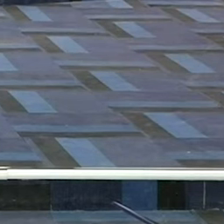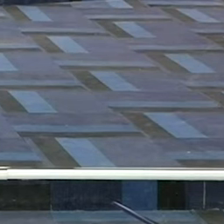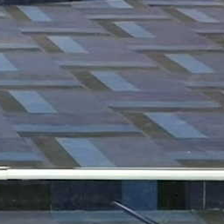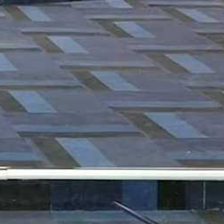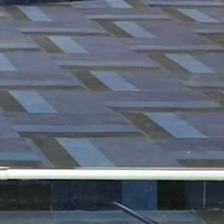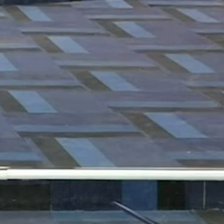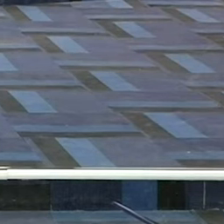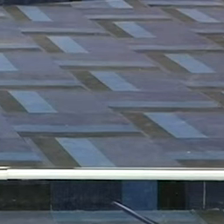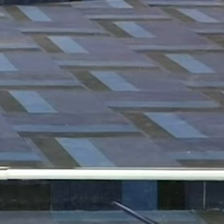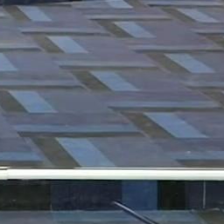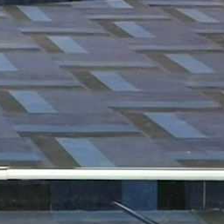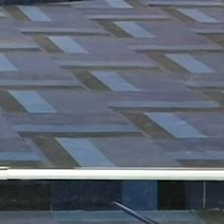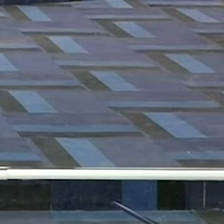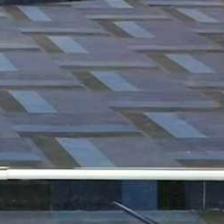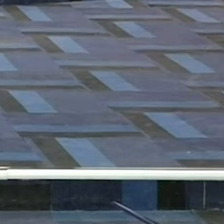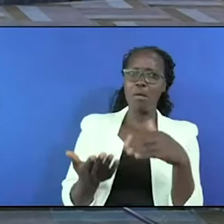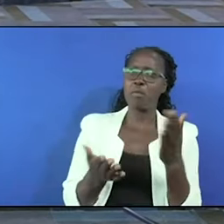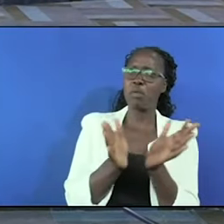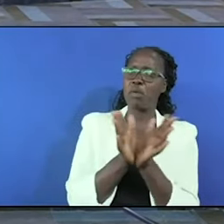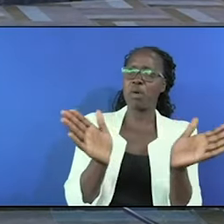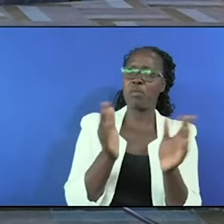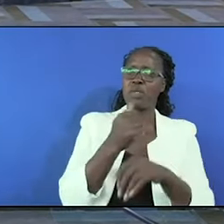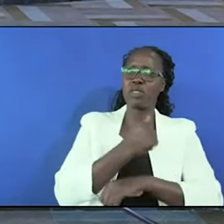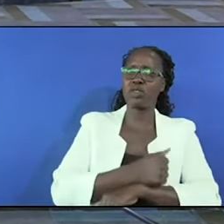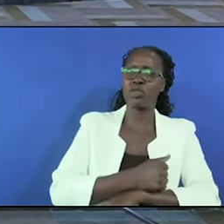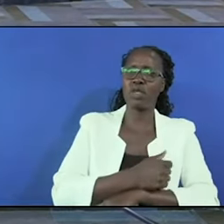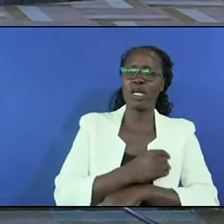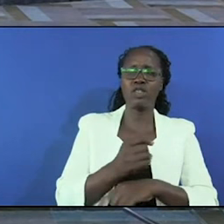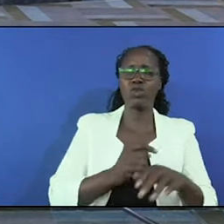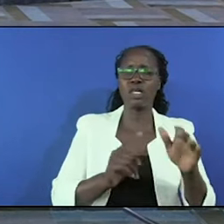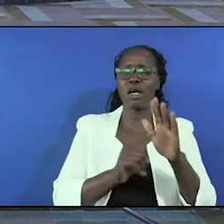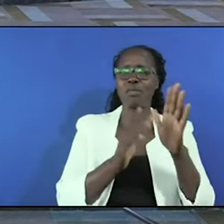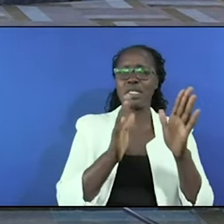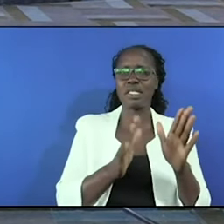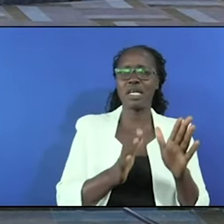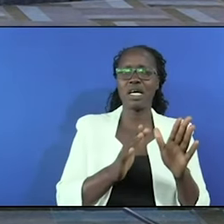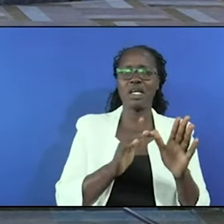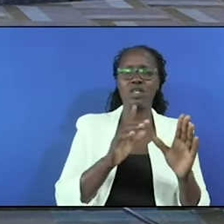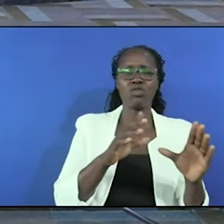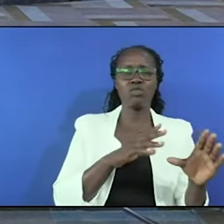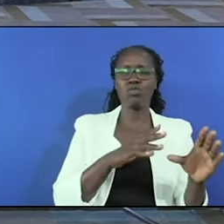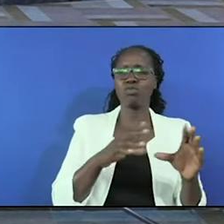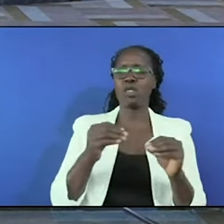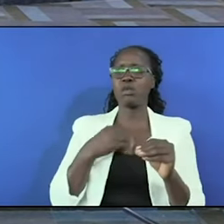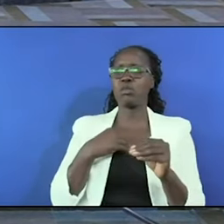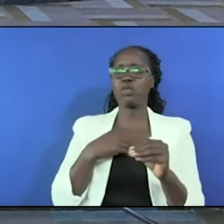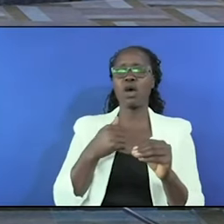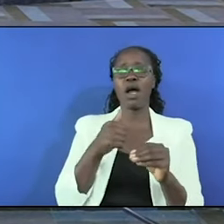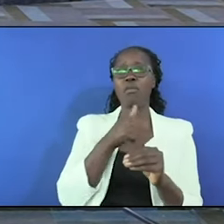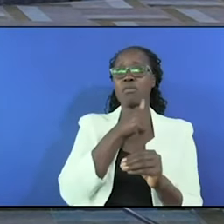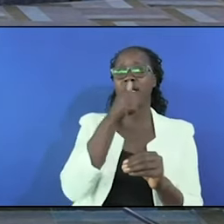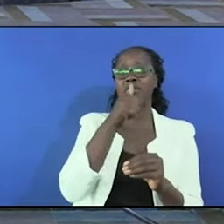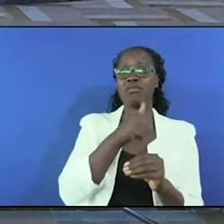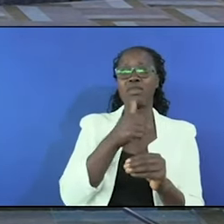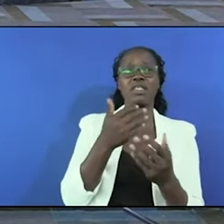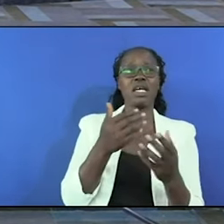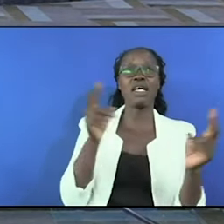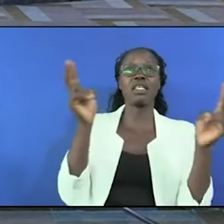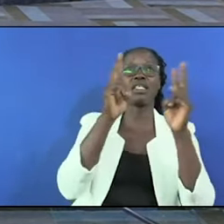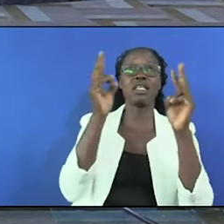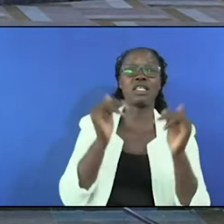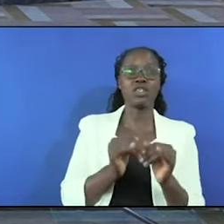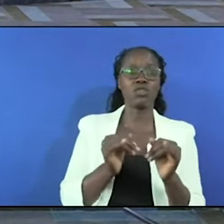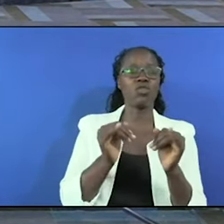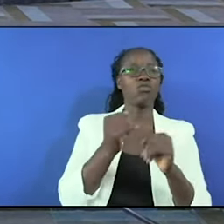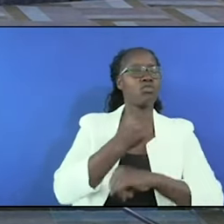school. Probably it's a public school, and you as a minister, you should have probably thought of taking me to an international